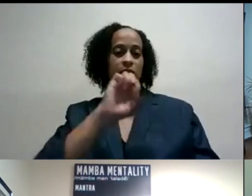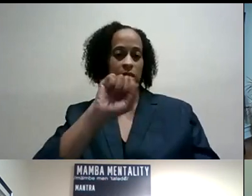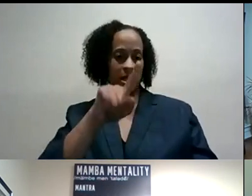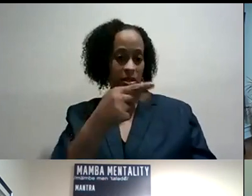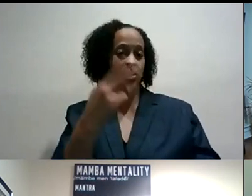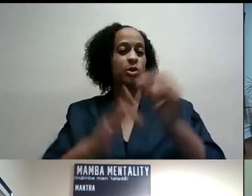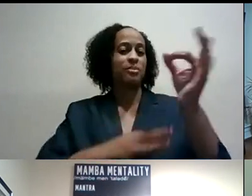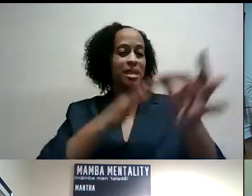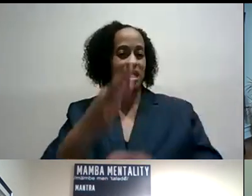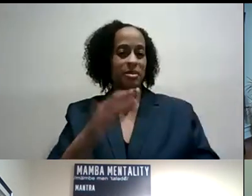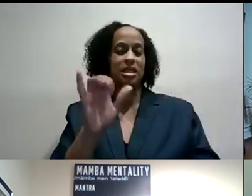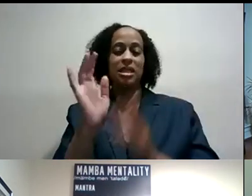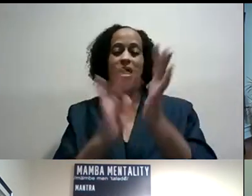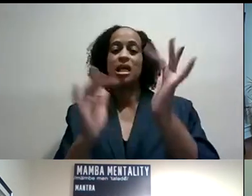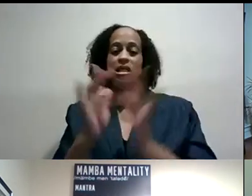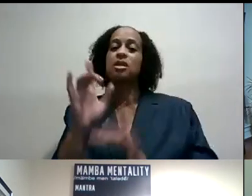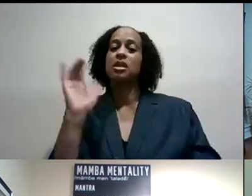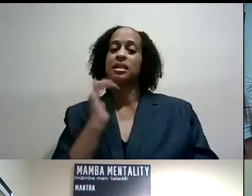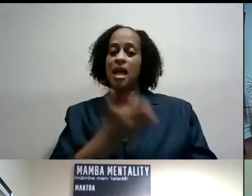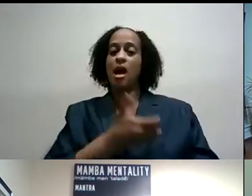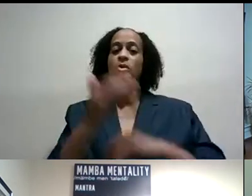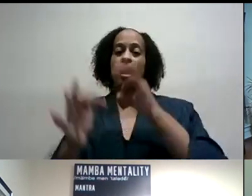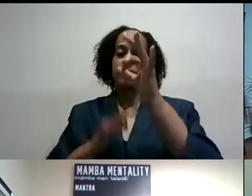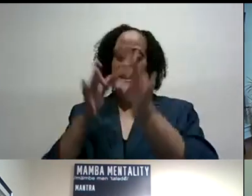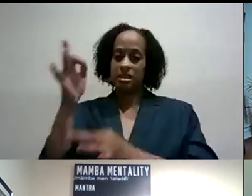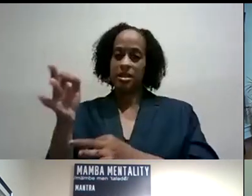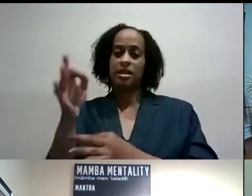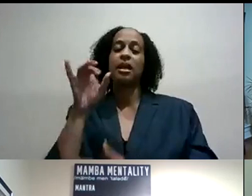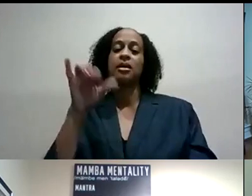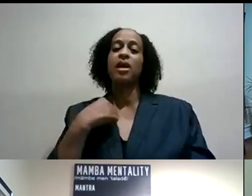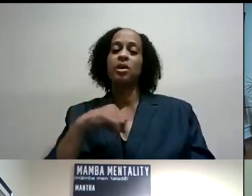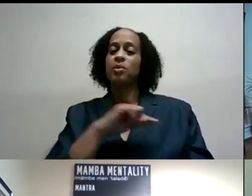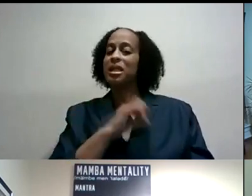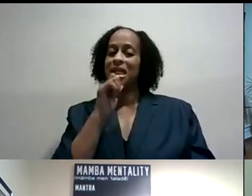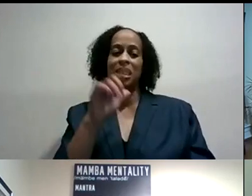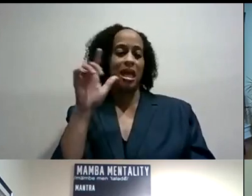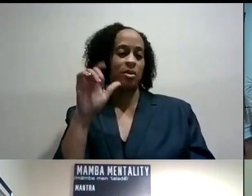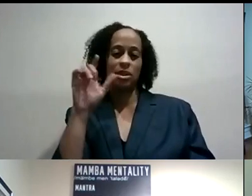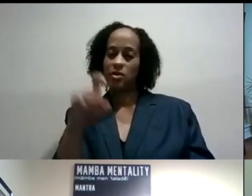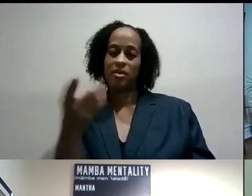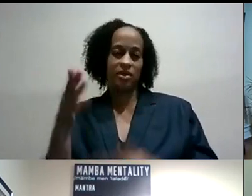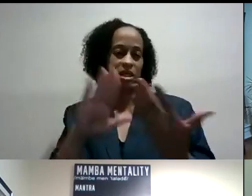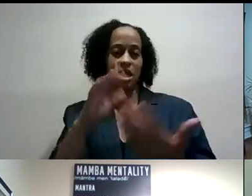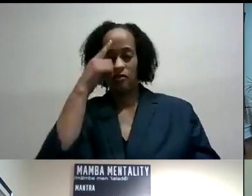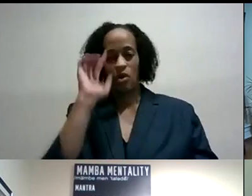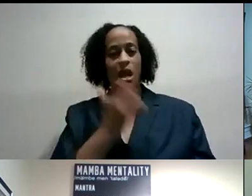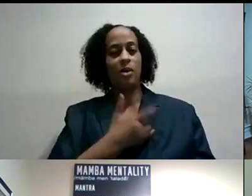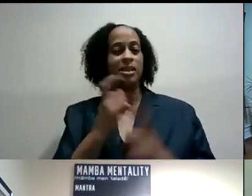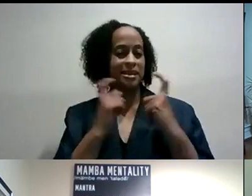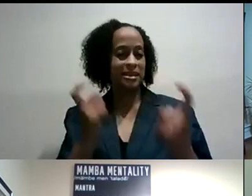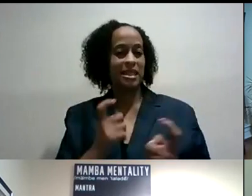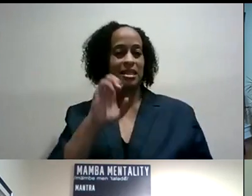replacement, just like Jesus is our replacement, and that we don't have to die for our sins.